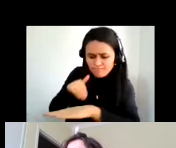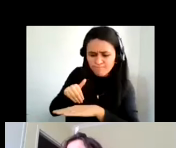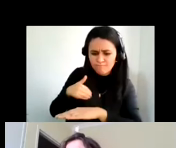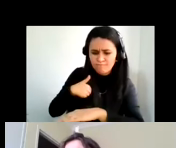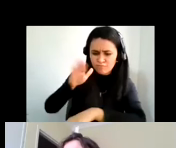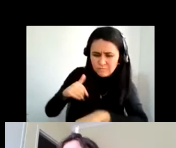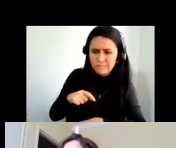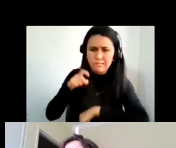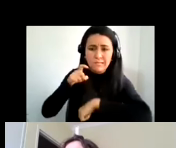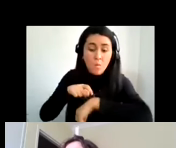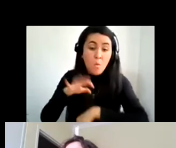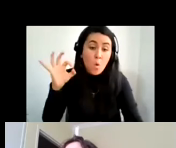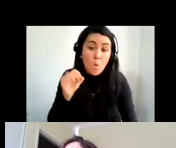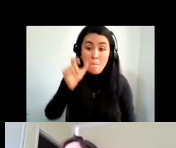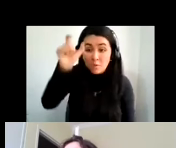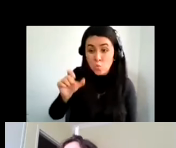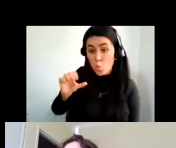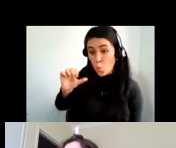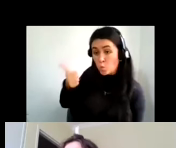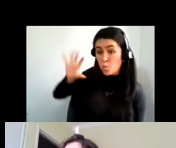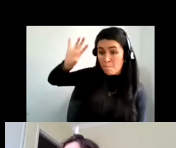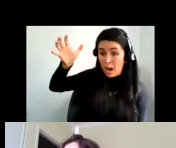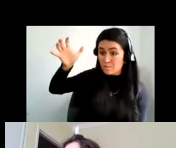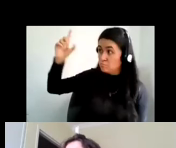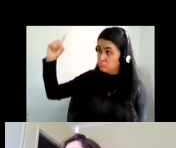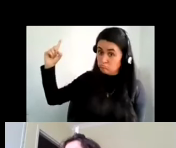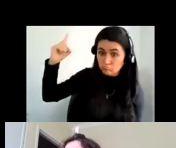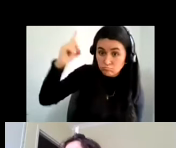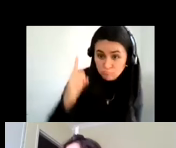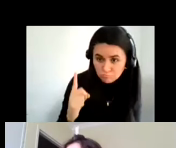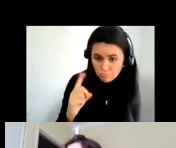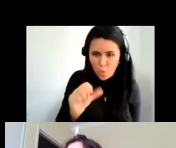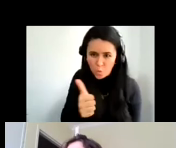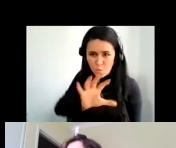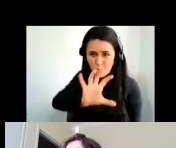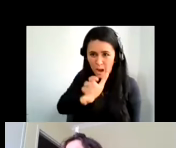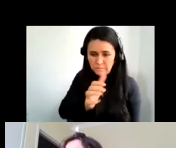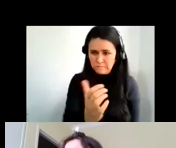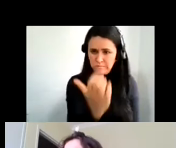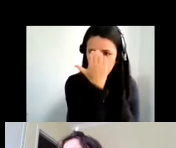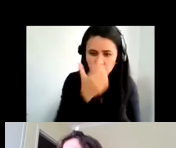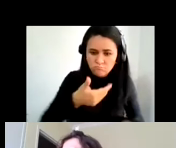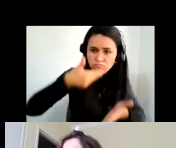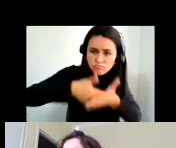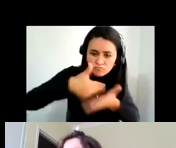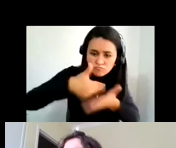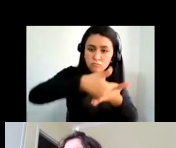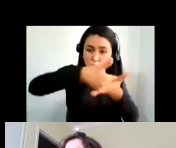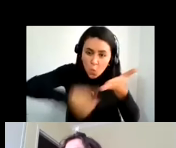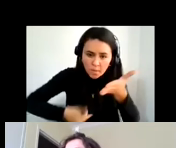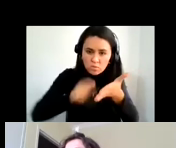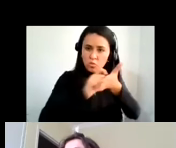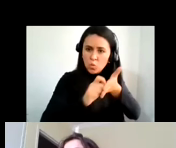the paperwork that is necessary to be able to access services in a given